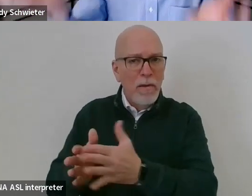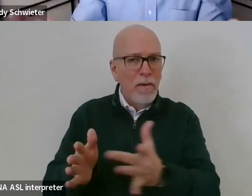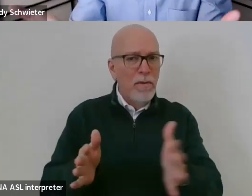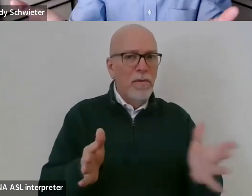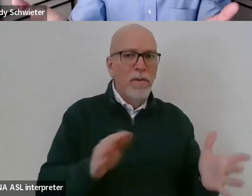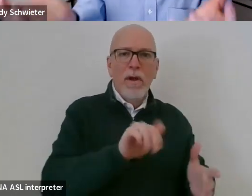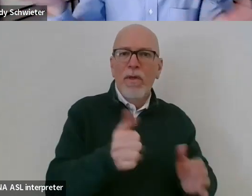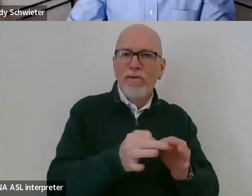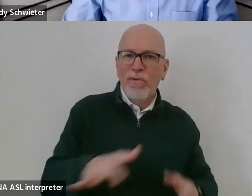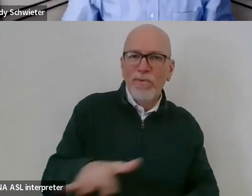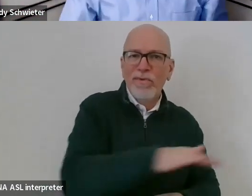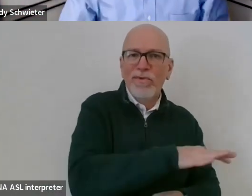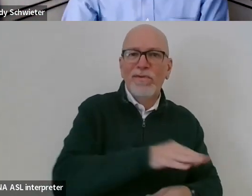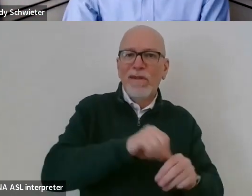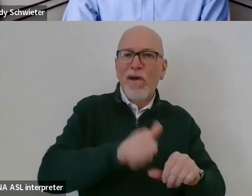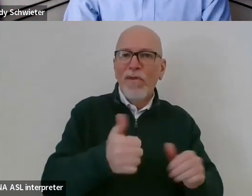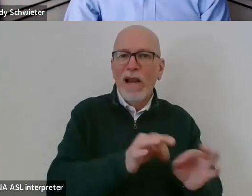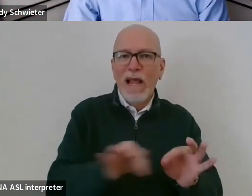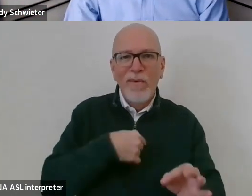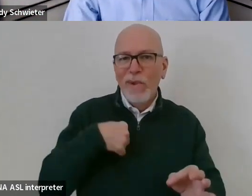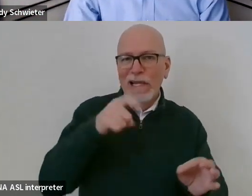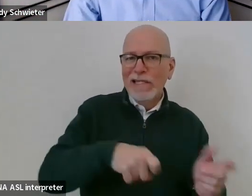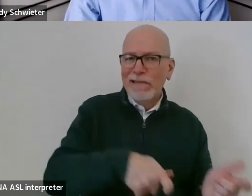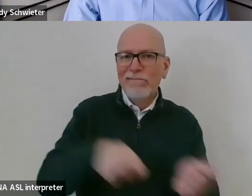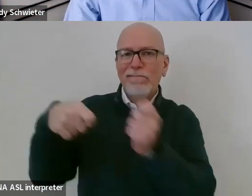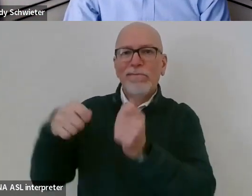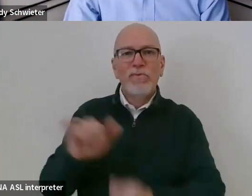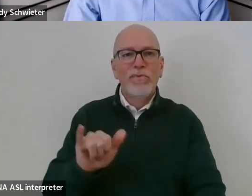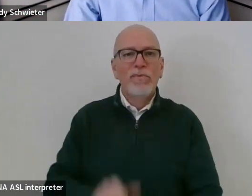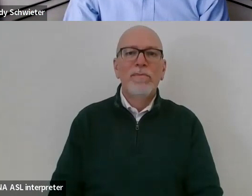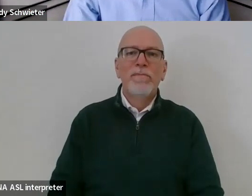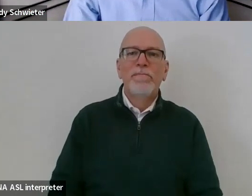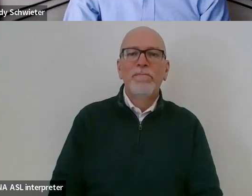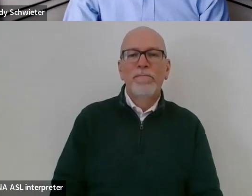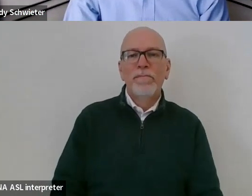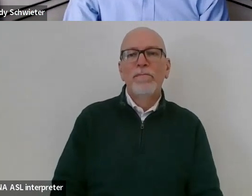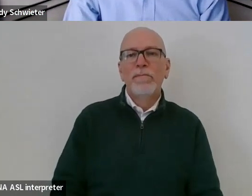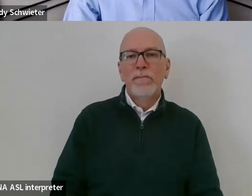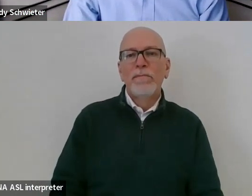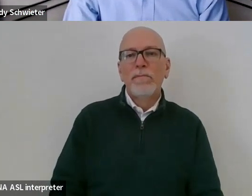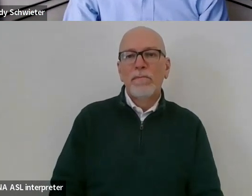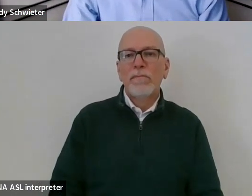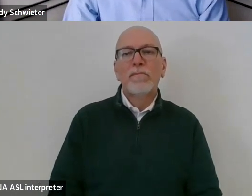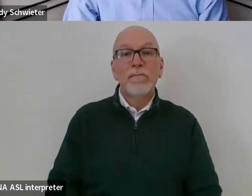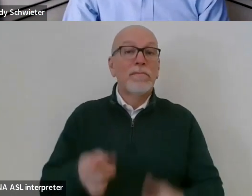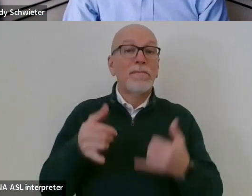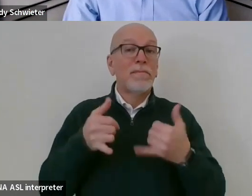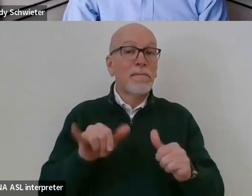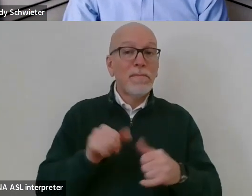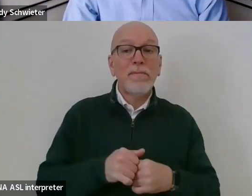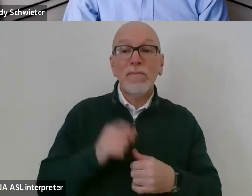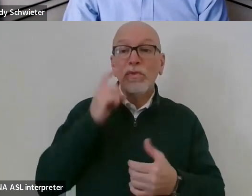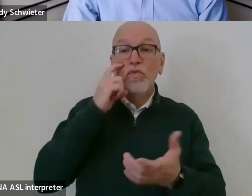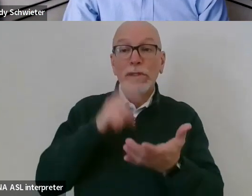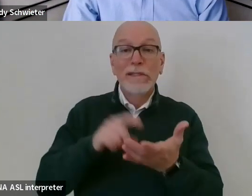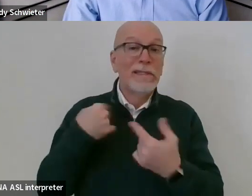other interpreters that we also need to bring along for this ride. Yep. And there's still the recognition since I